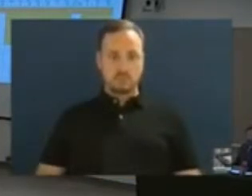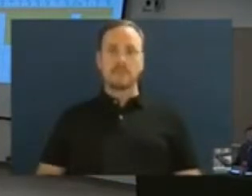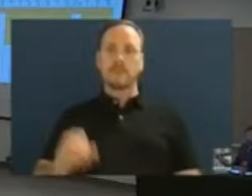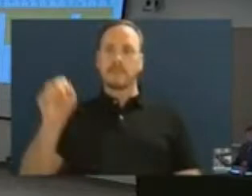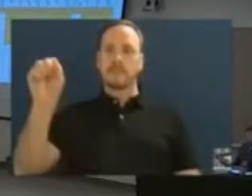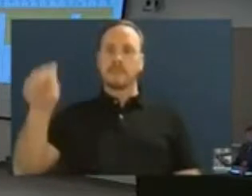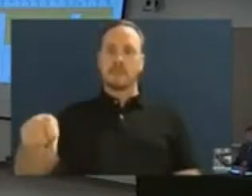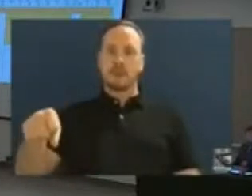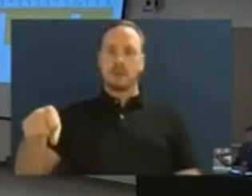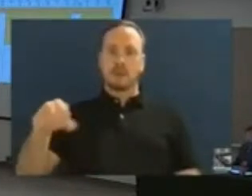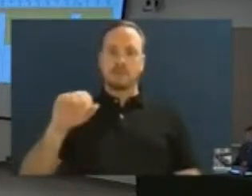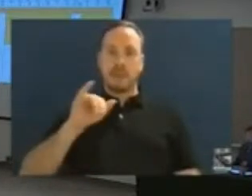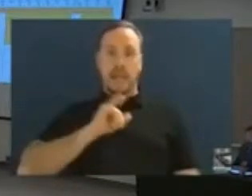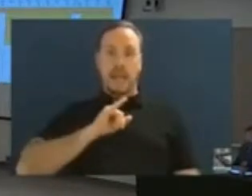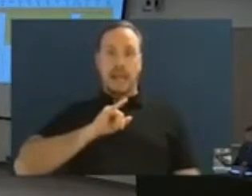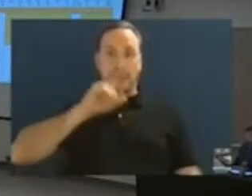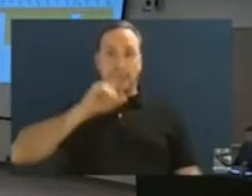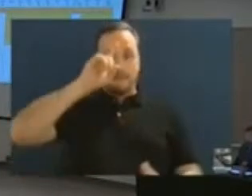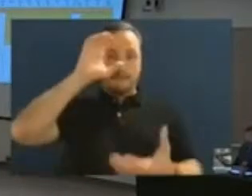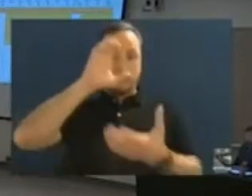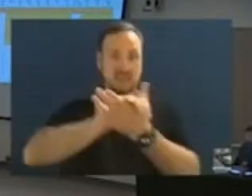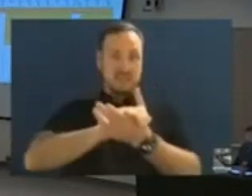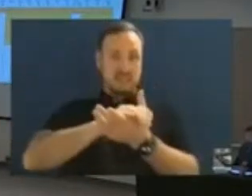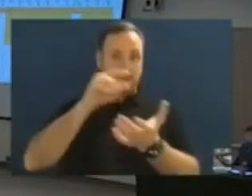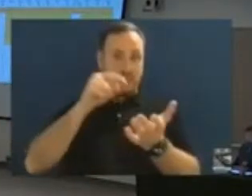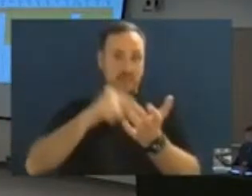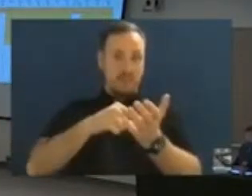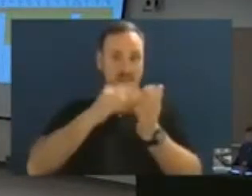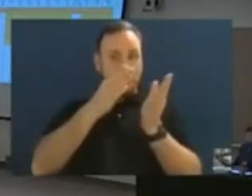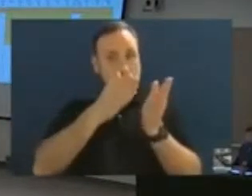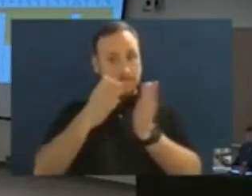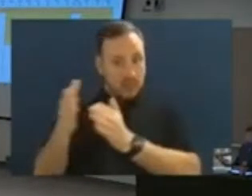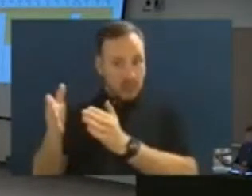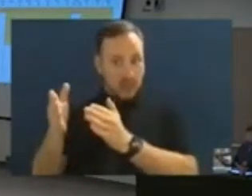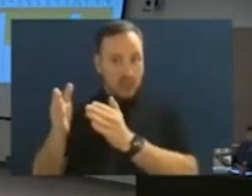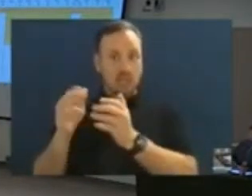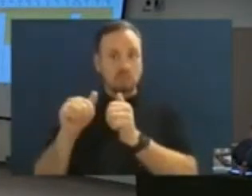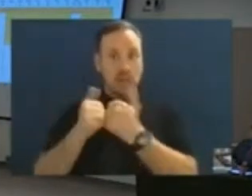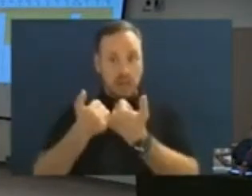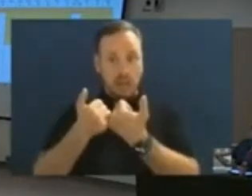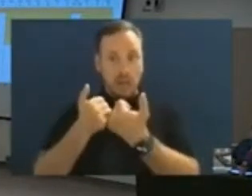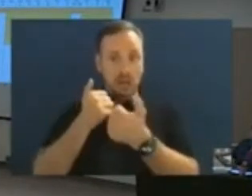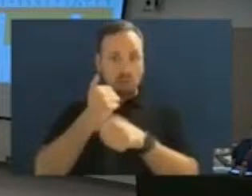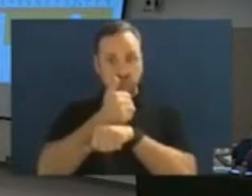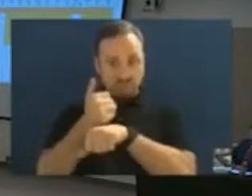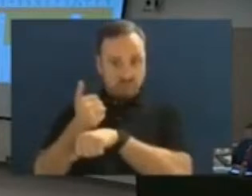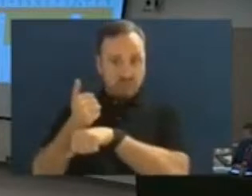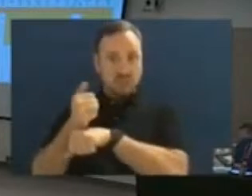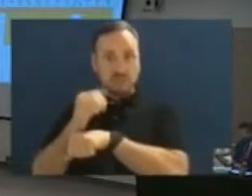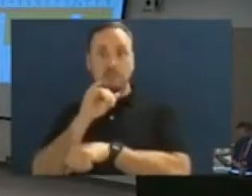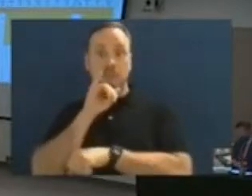plan and the way that it will be phased in is a good, smooth,